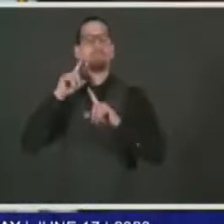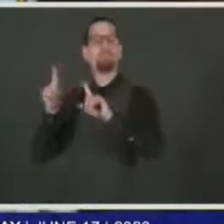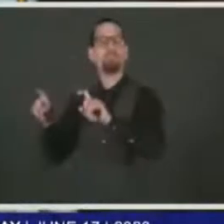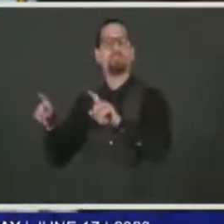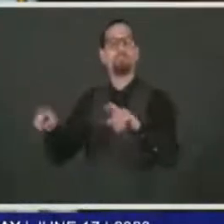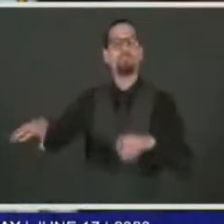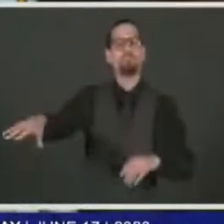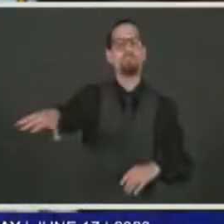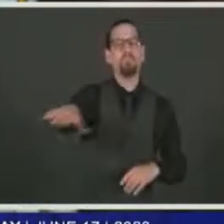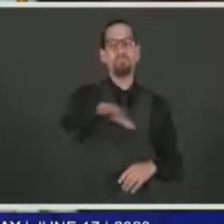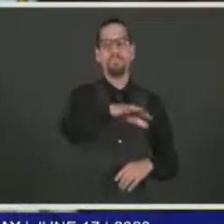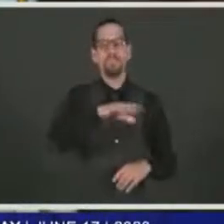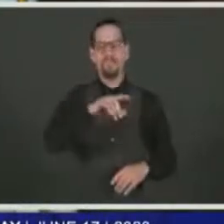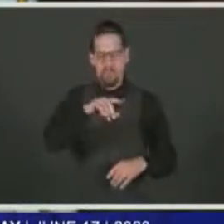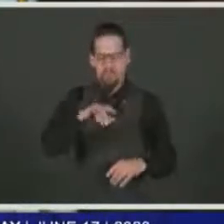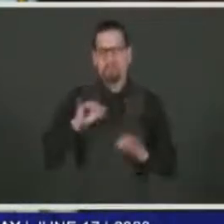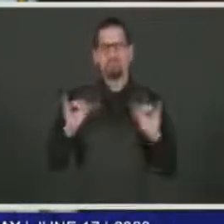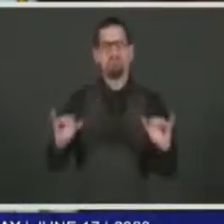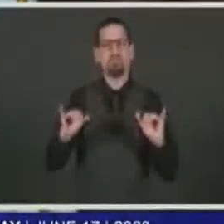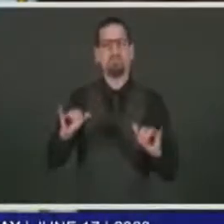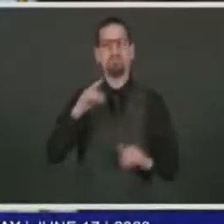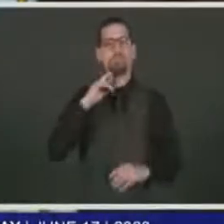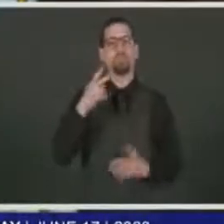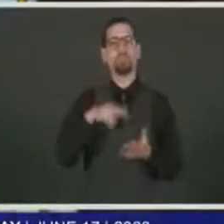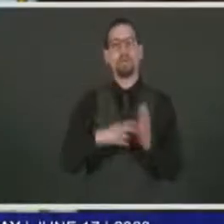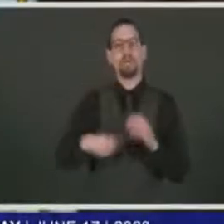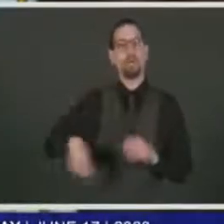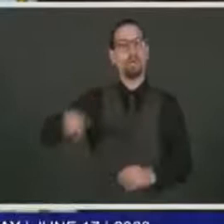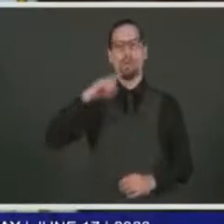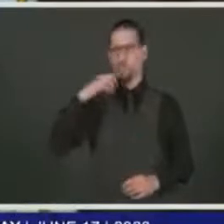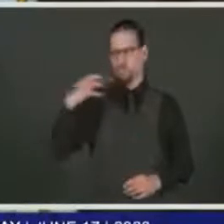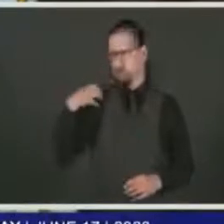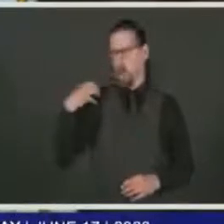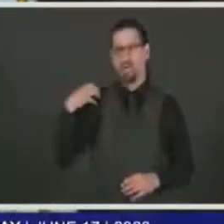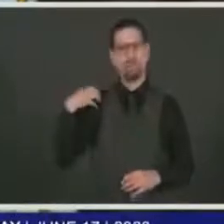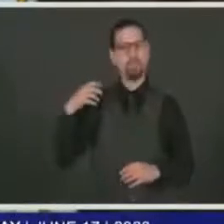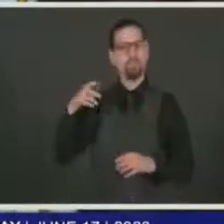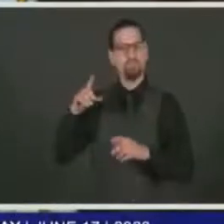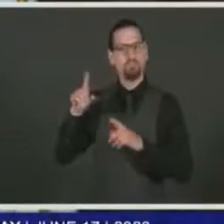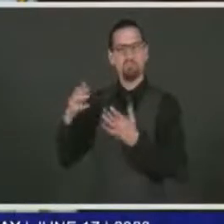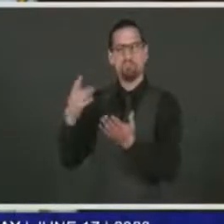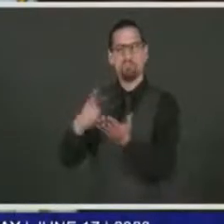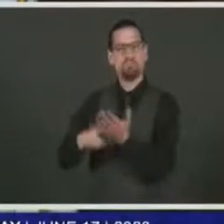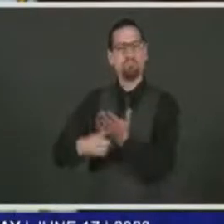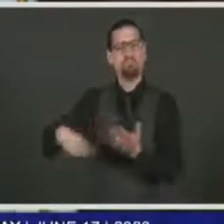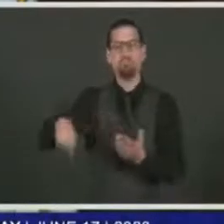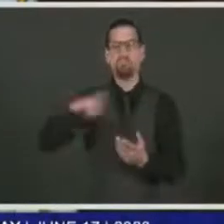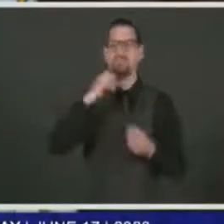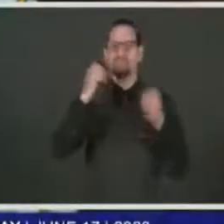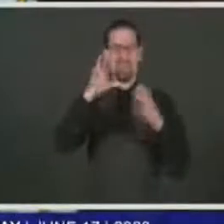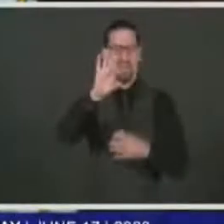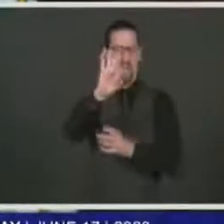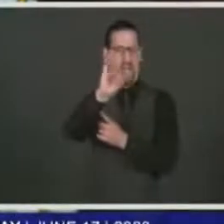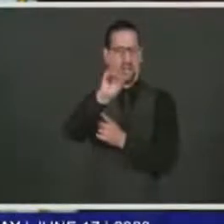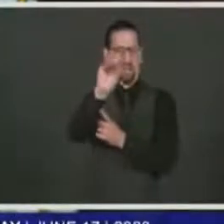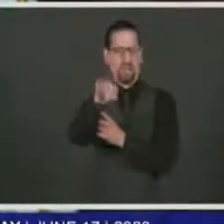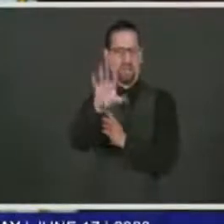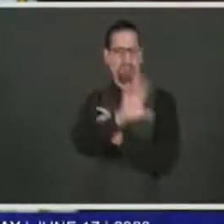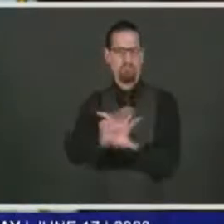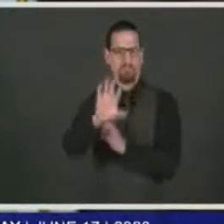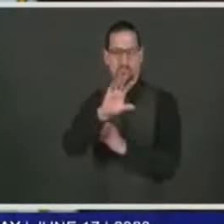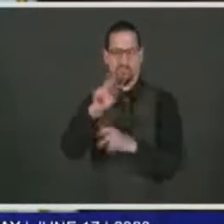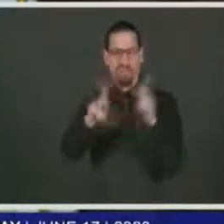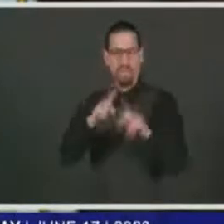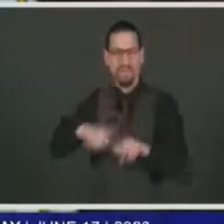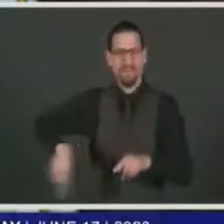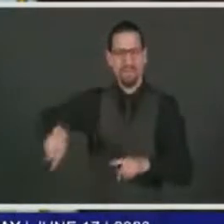employees are just as productive working from home as they are in the office. So we need to enable that,